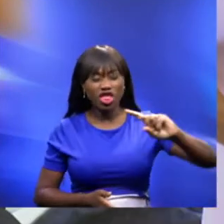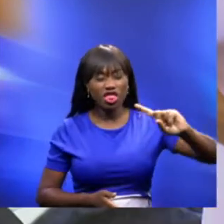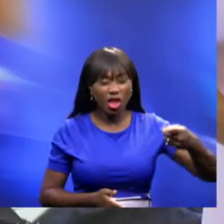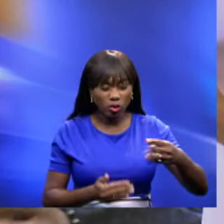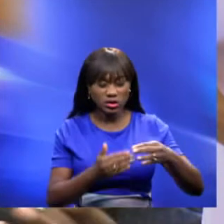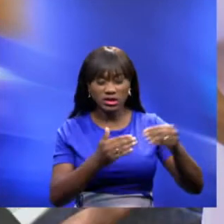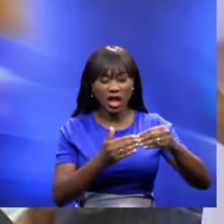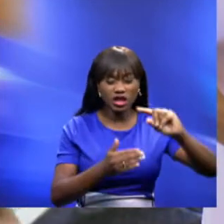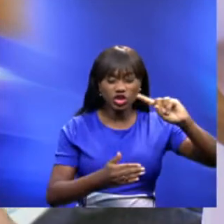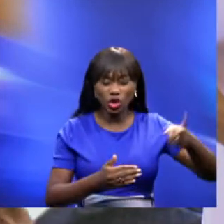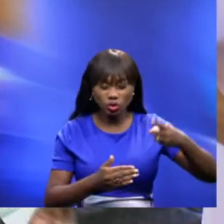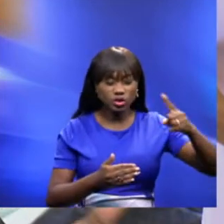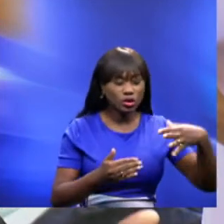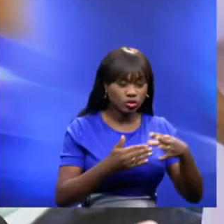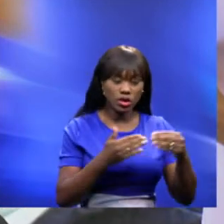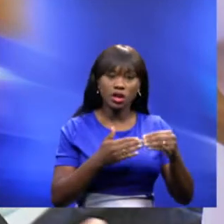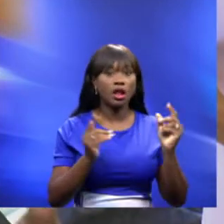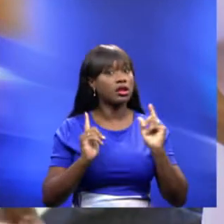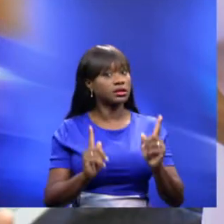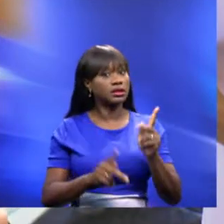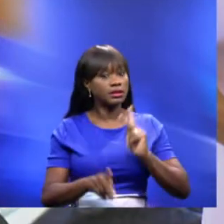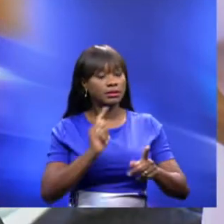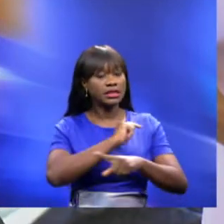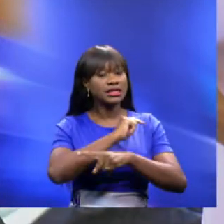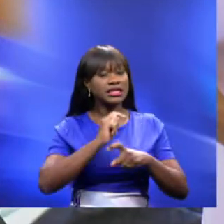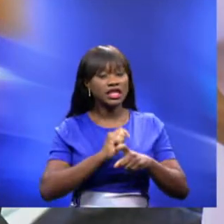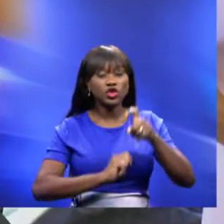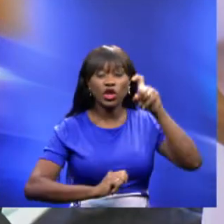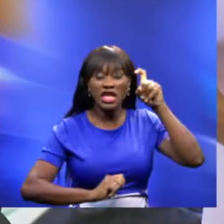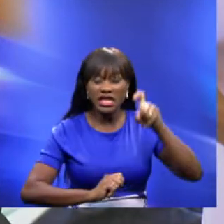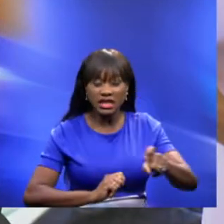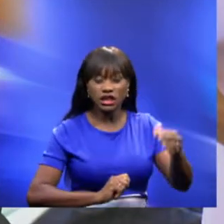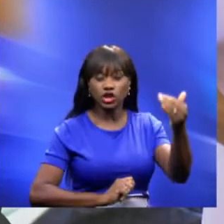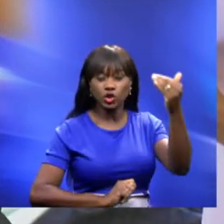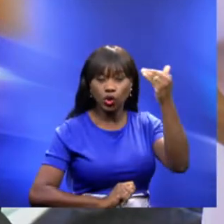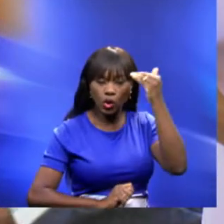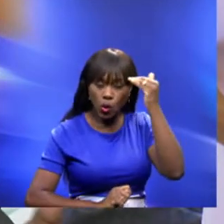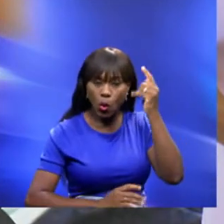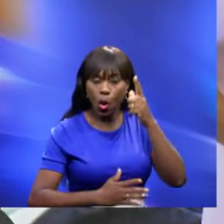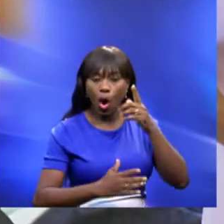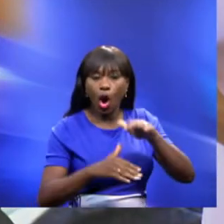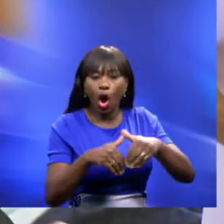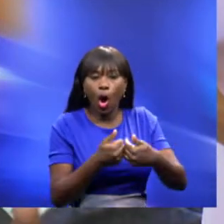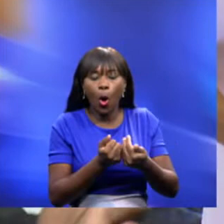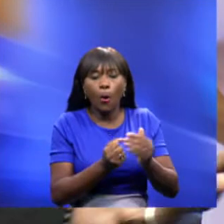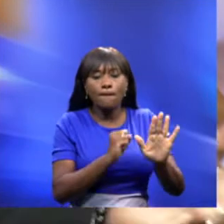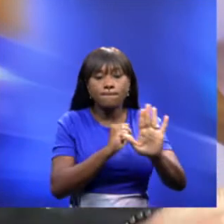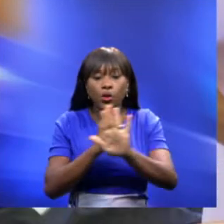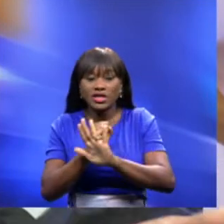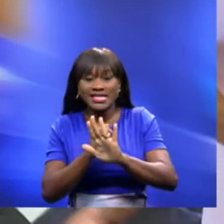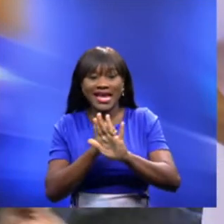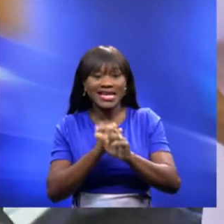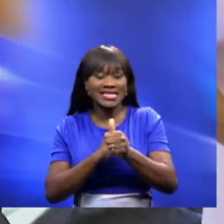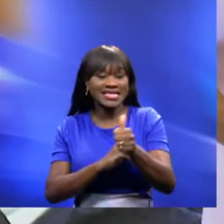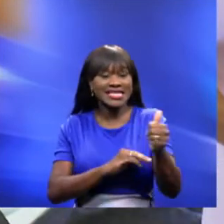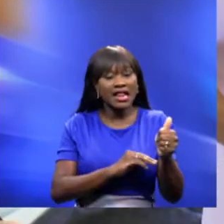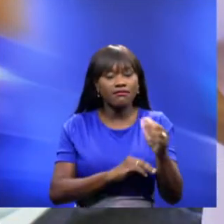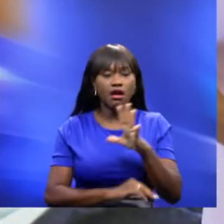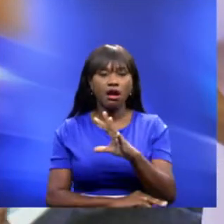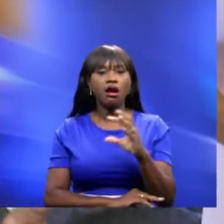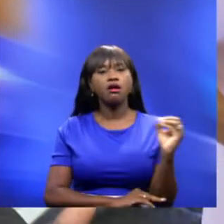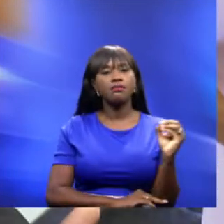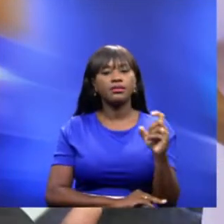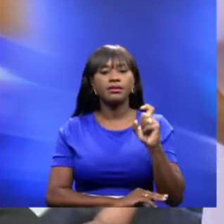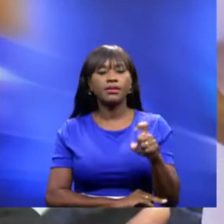direction. So there is a cost to these things if you're not aware of what you need to do to protect yourself. A company is supposed to have